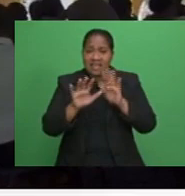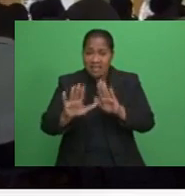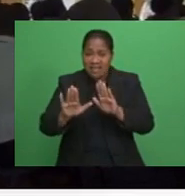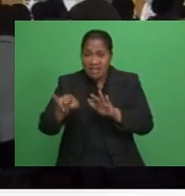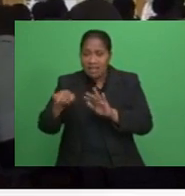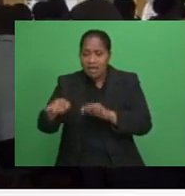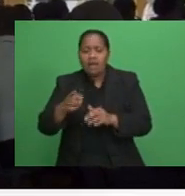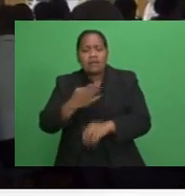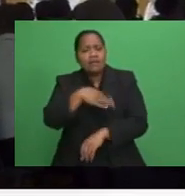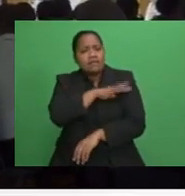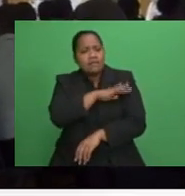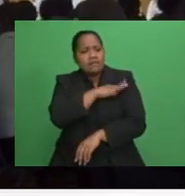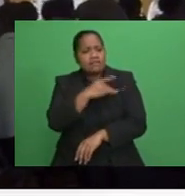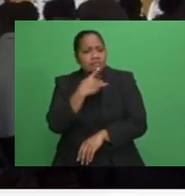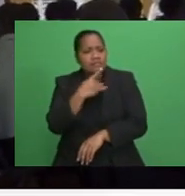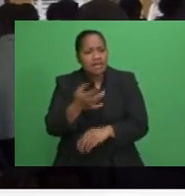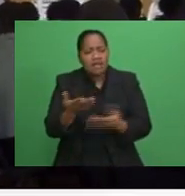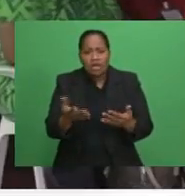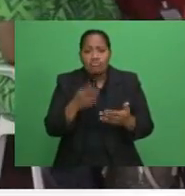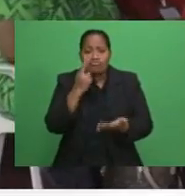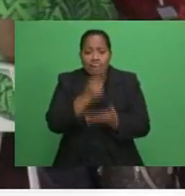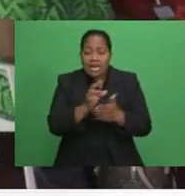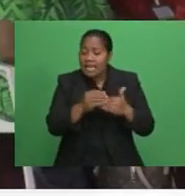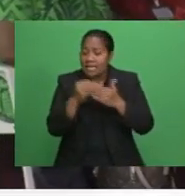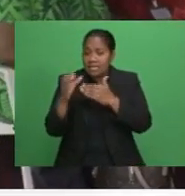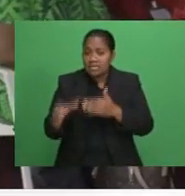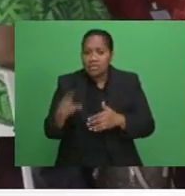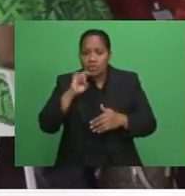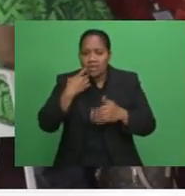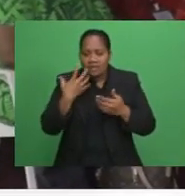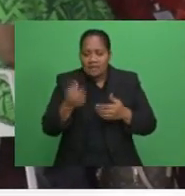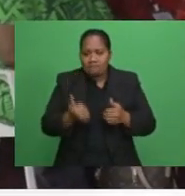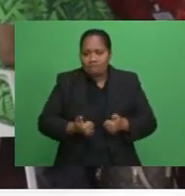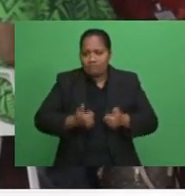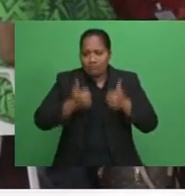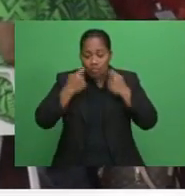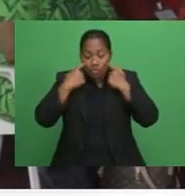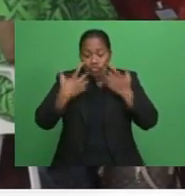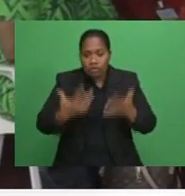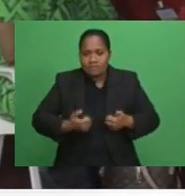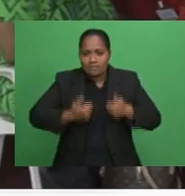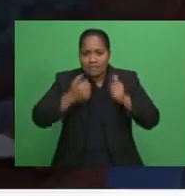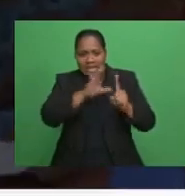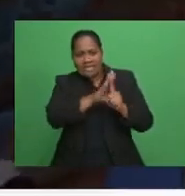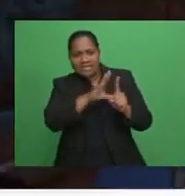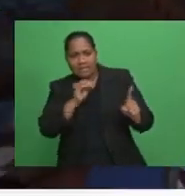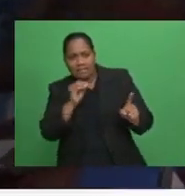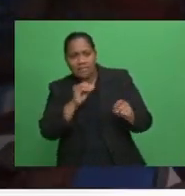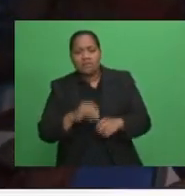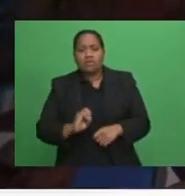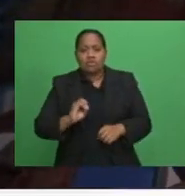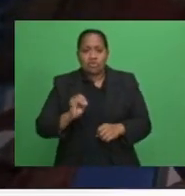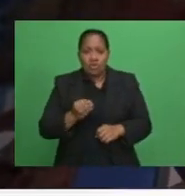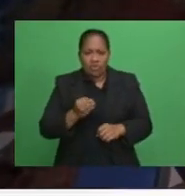that real leaders set a good example. The students at the centre are from Korelevu, representing the Asana of FIJRU for